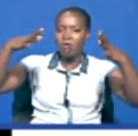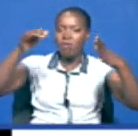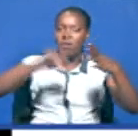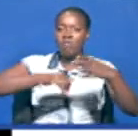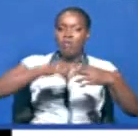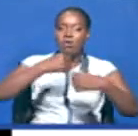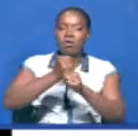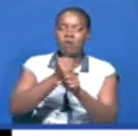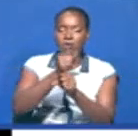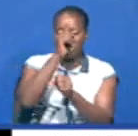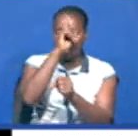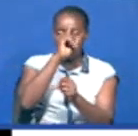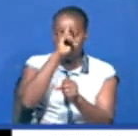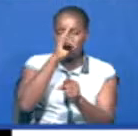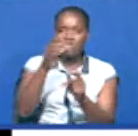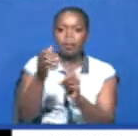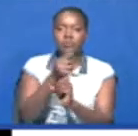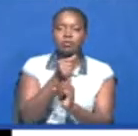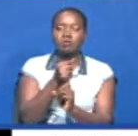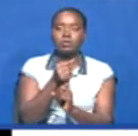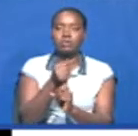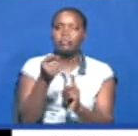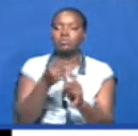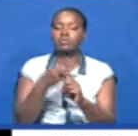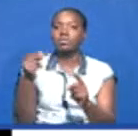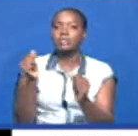serious achievement from